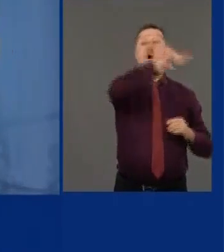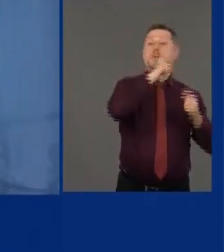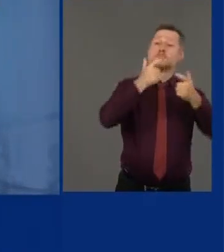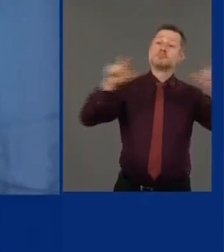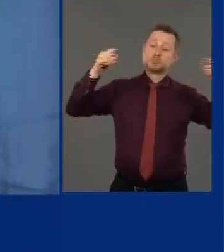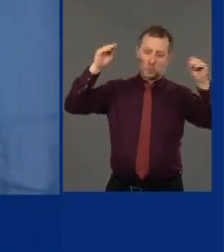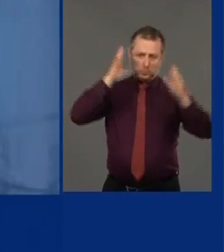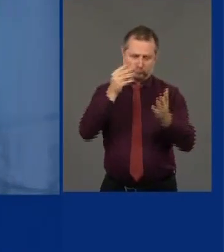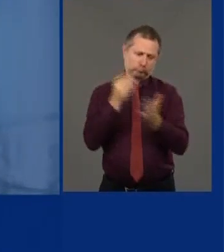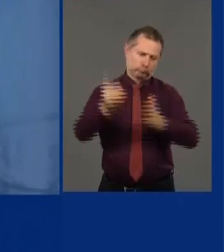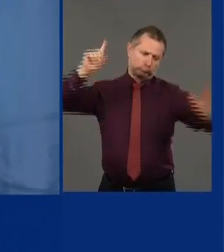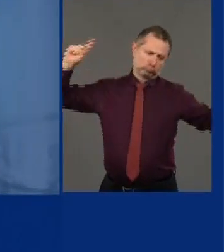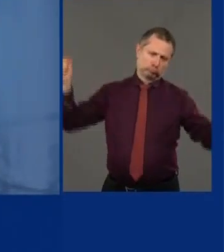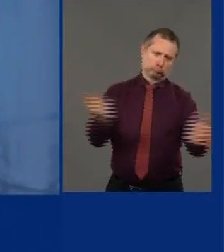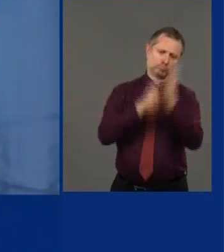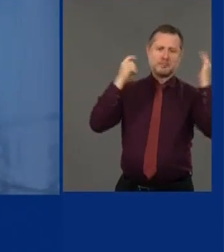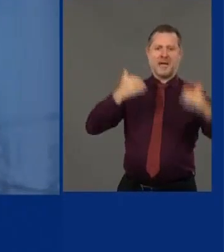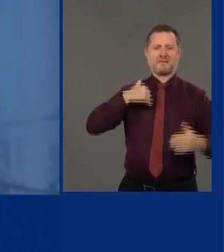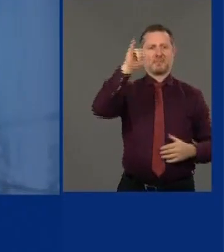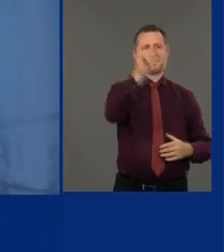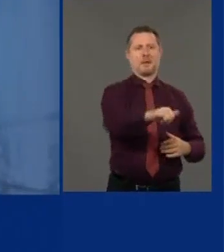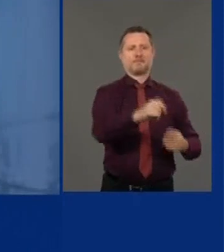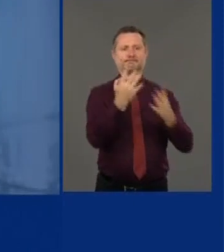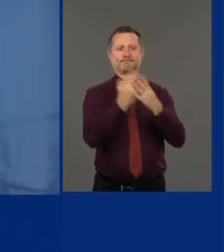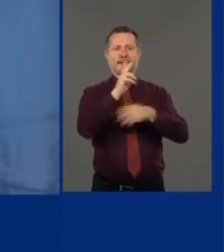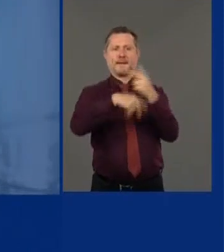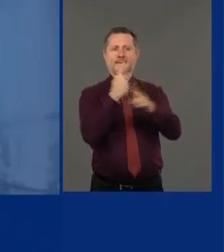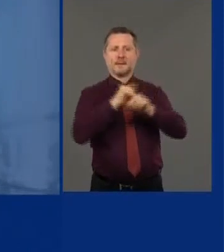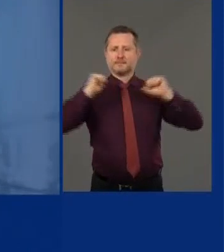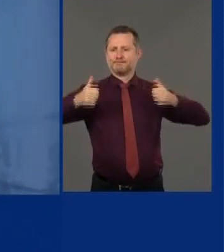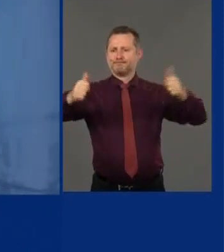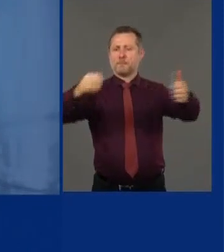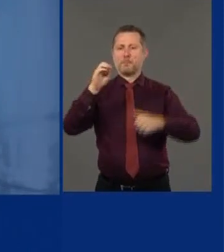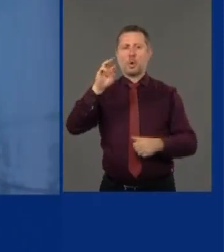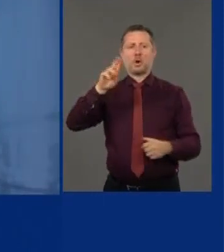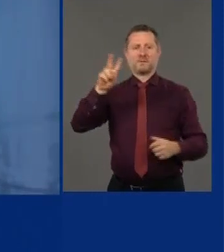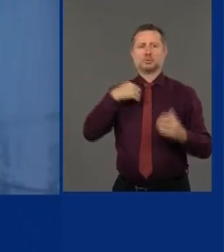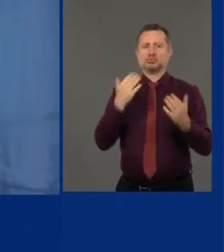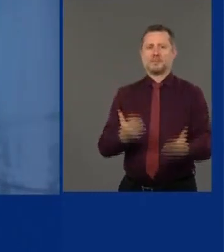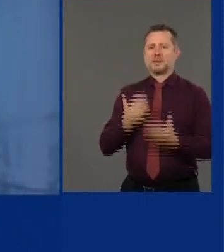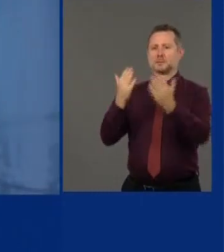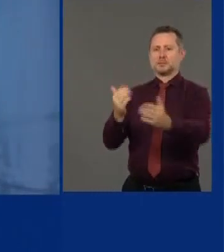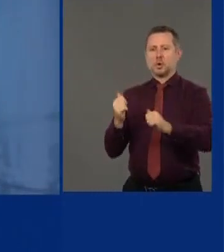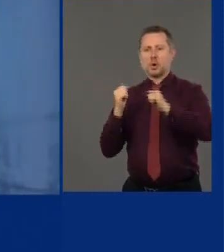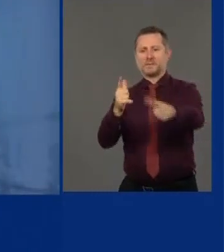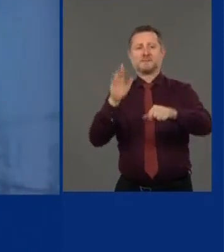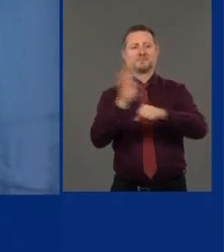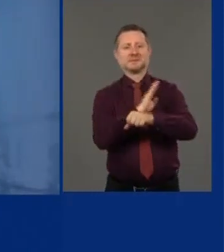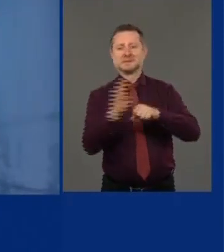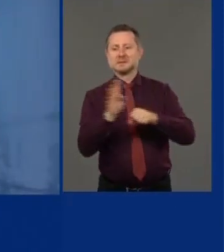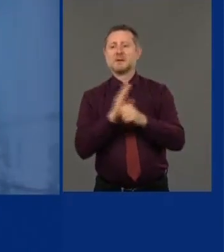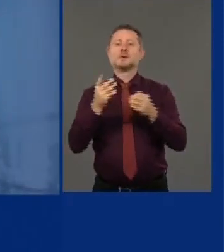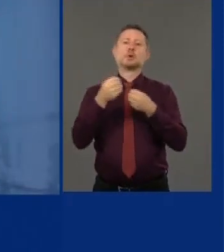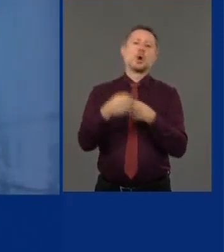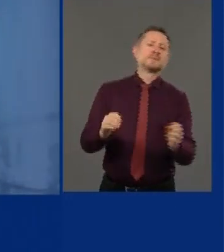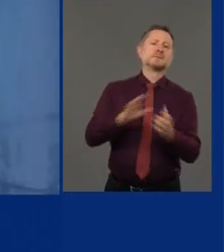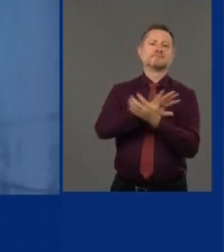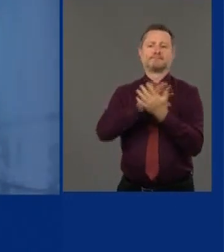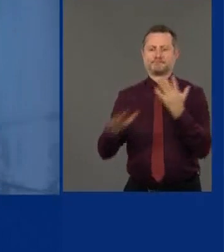this mandatory. I would recommend, the state recommends, for all businesses and offices,